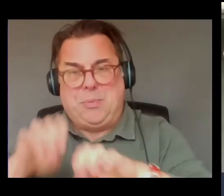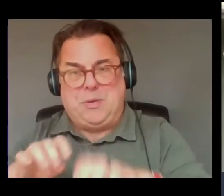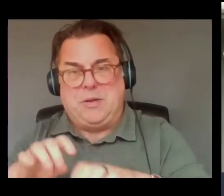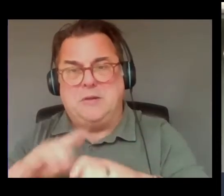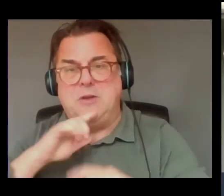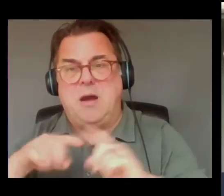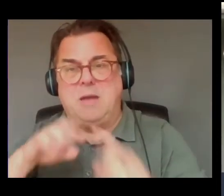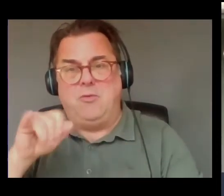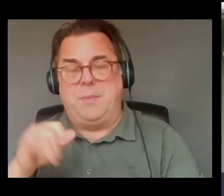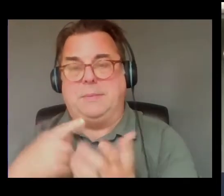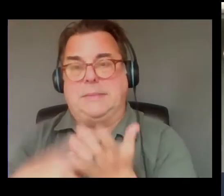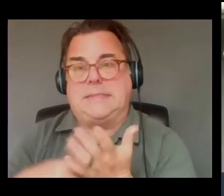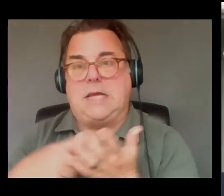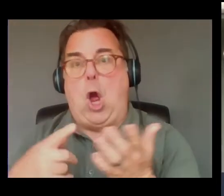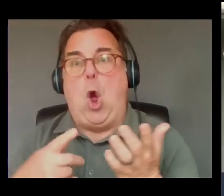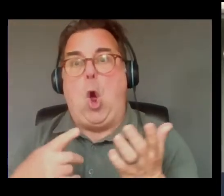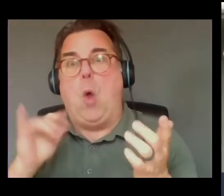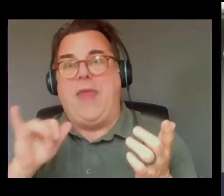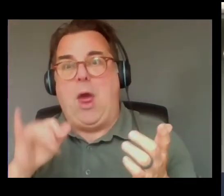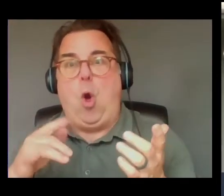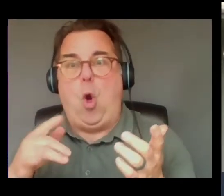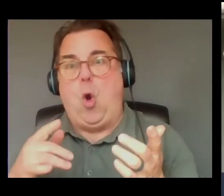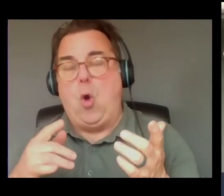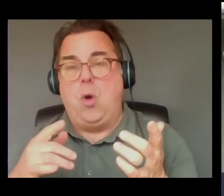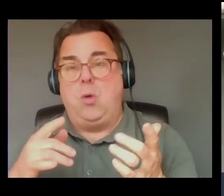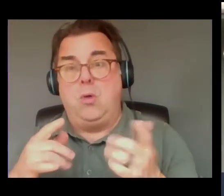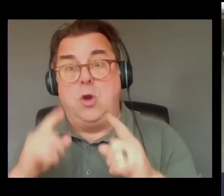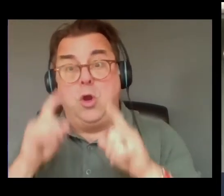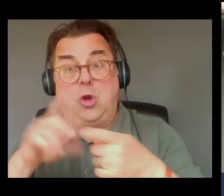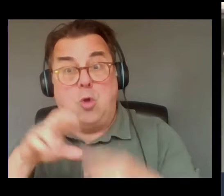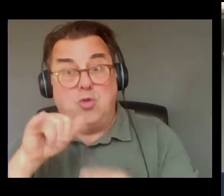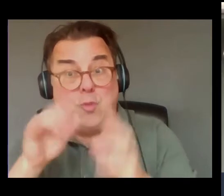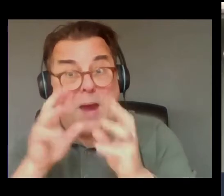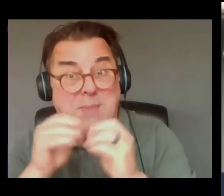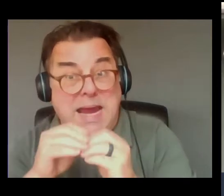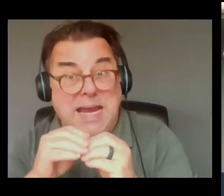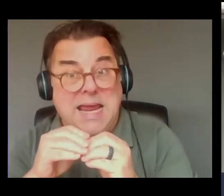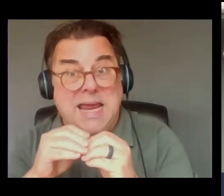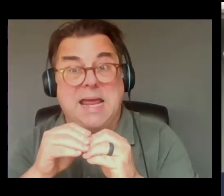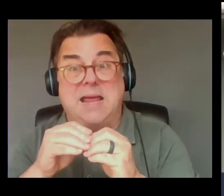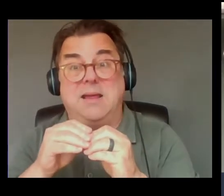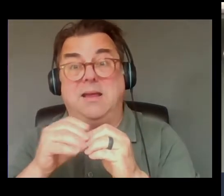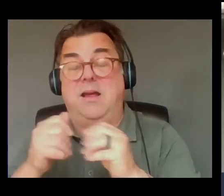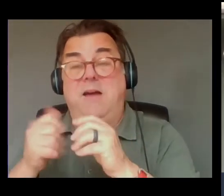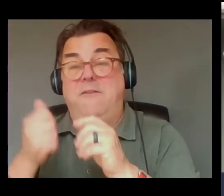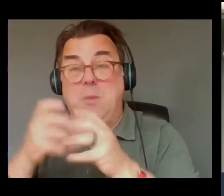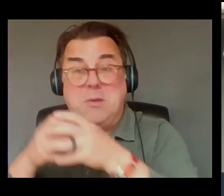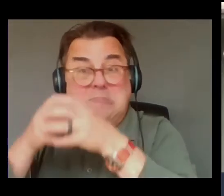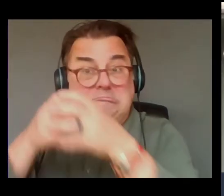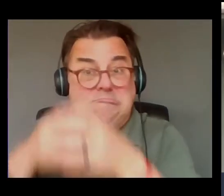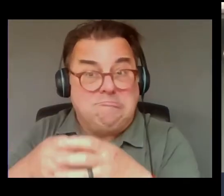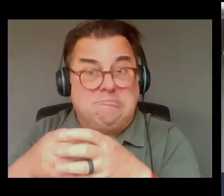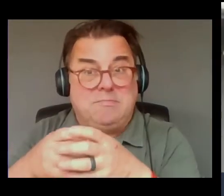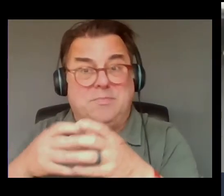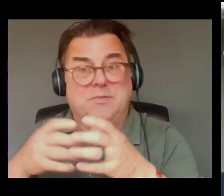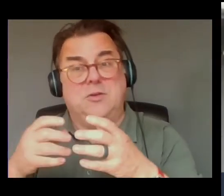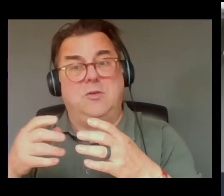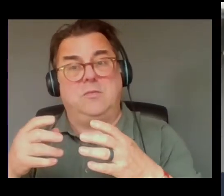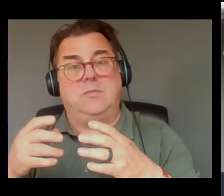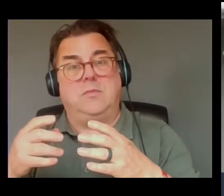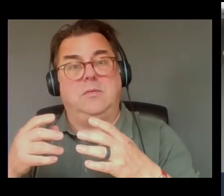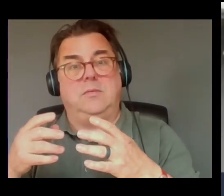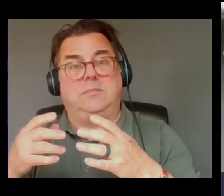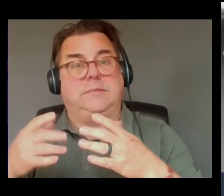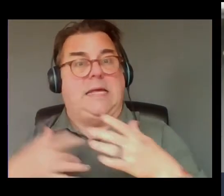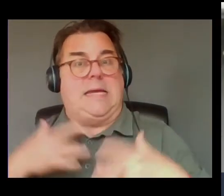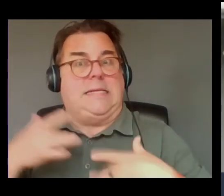of people sharing like, oh, hey, like, are you going to like the Ray Summit? And like a lot of people going together. So there's just a lot of community excitement that I